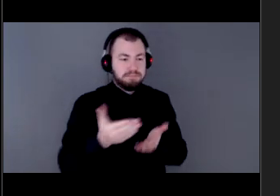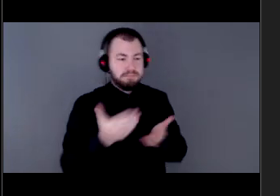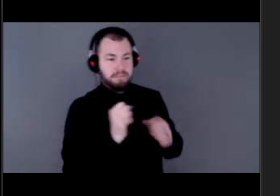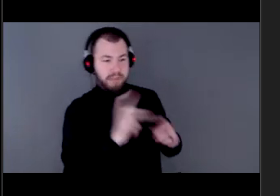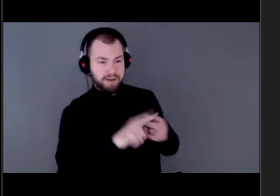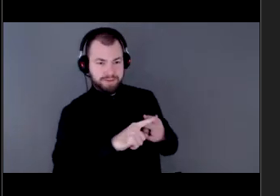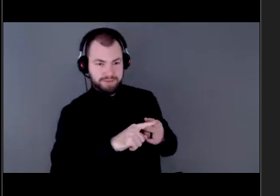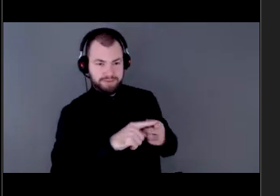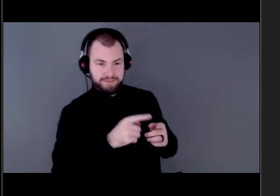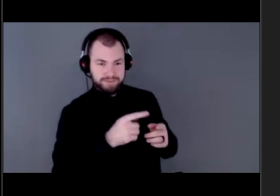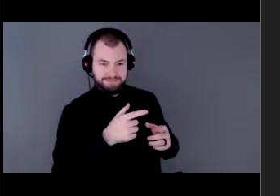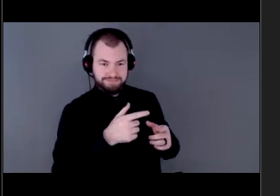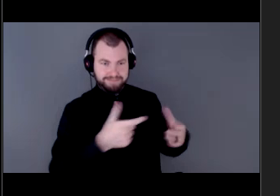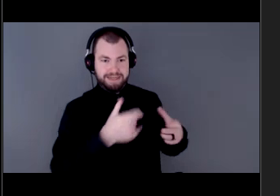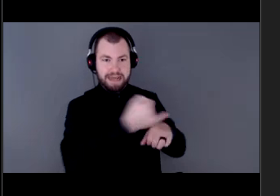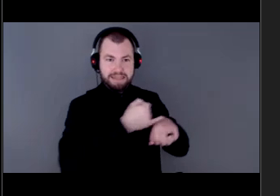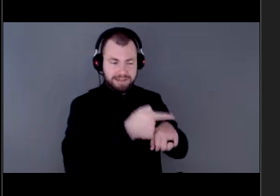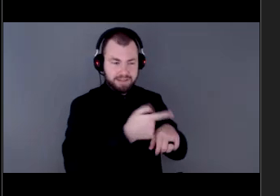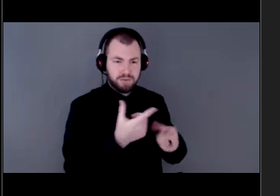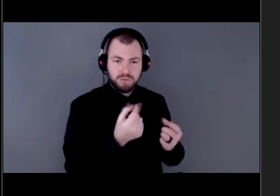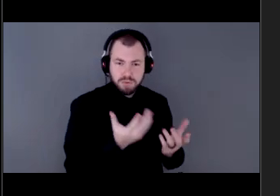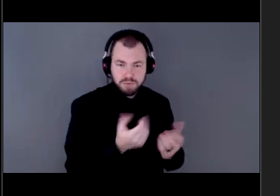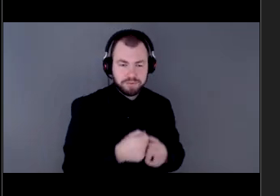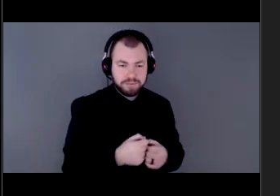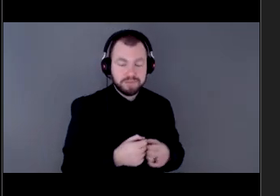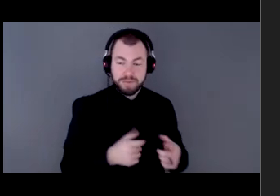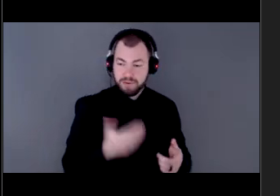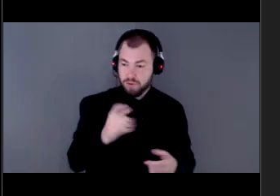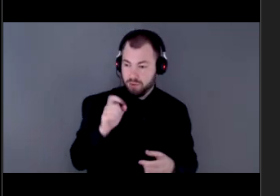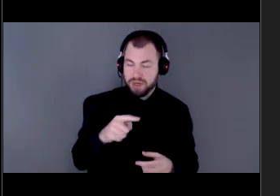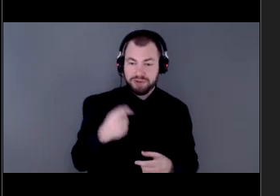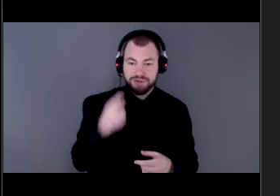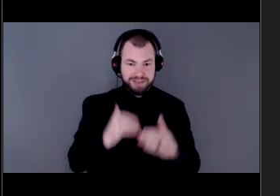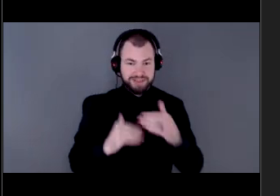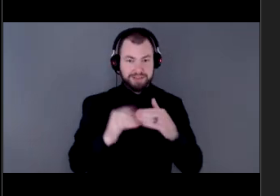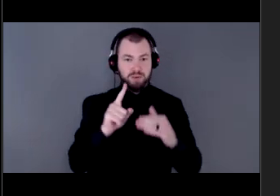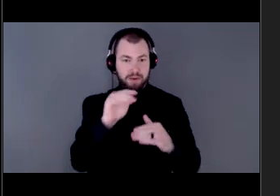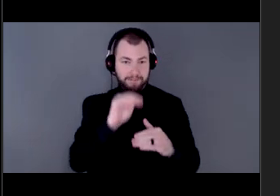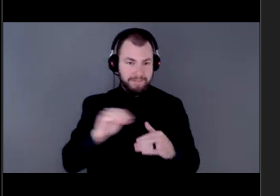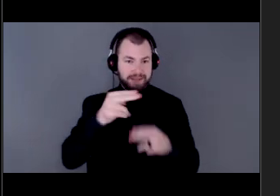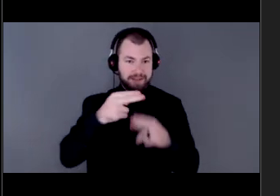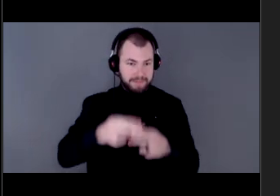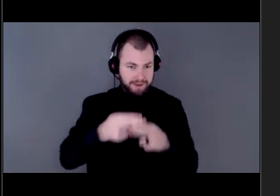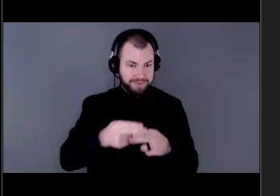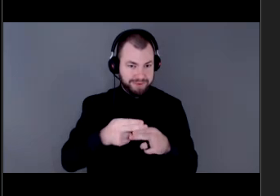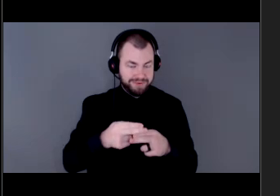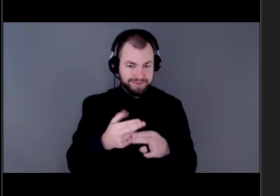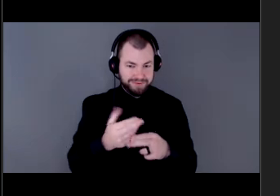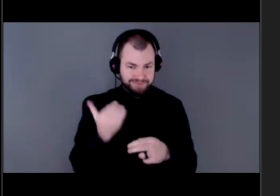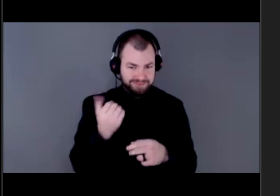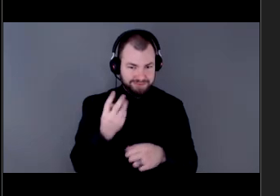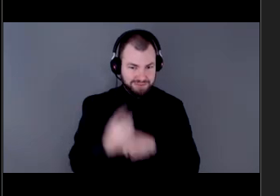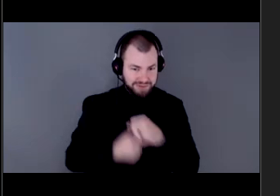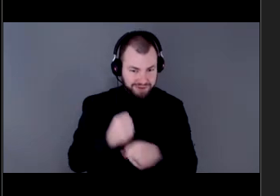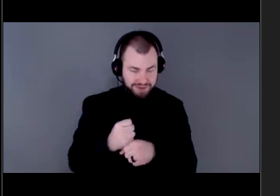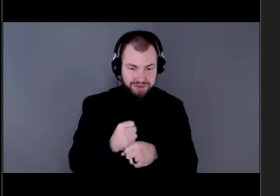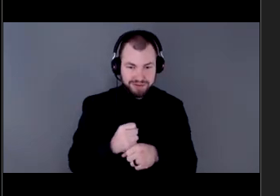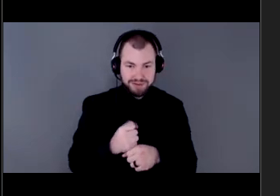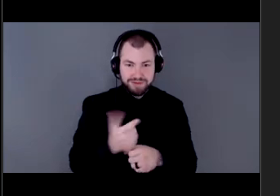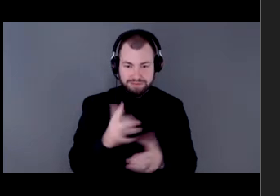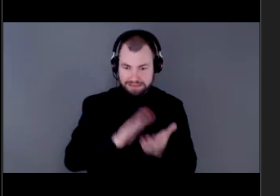Yeah, that's a great question. So we just hit our 1 million pound mark in the last 4 years. We removed 1 million pounds. Currently, we have